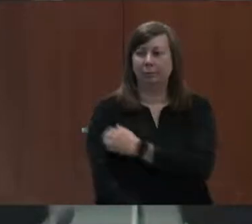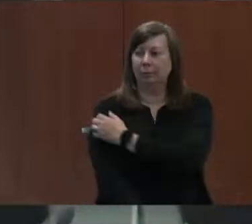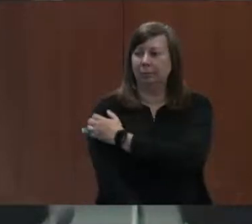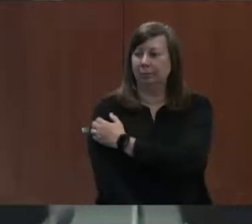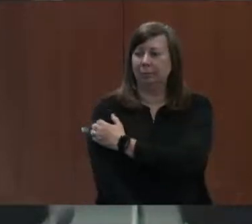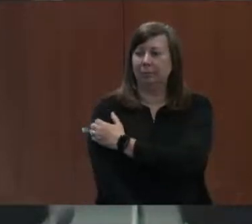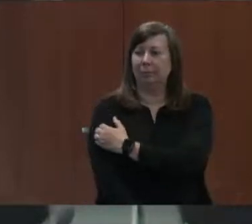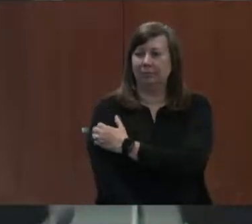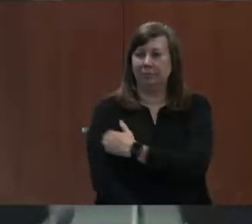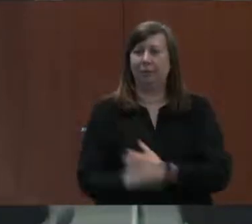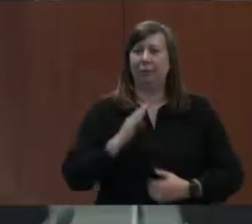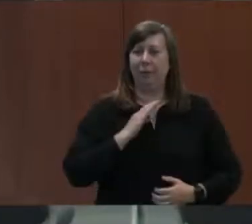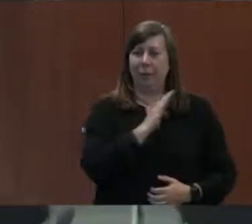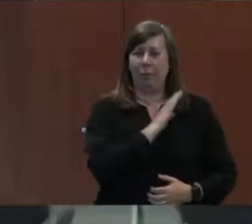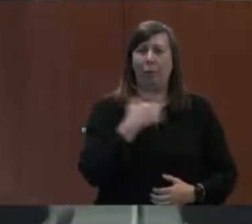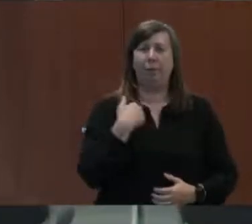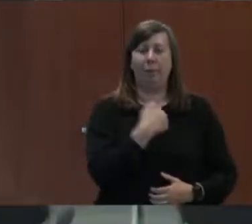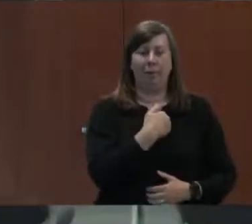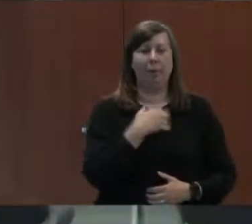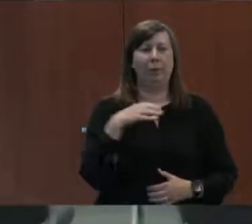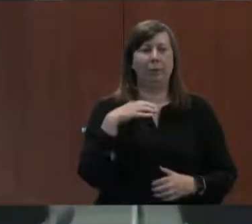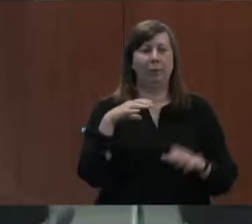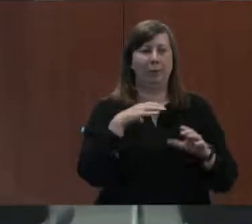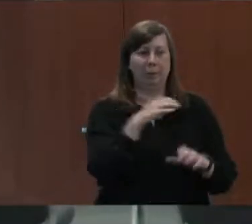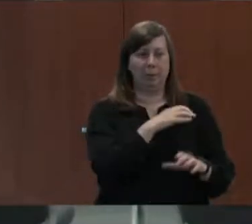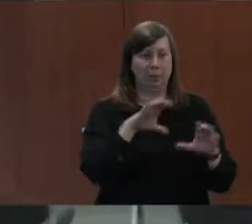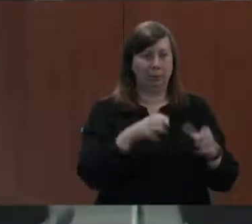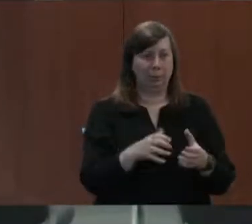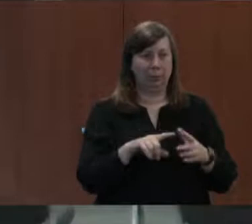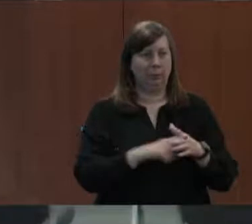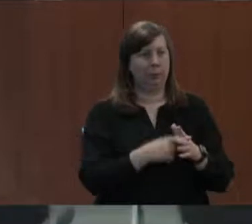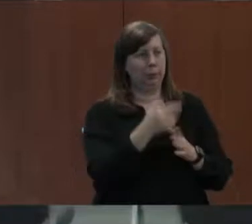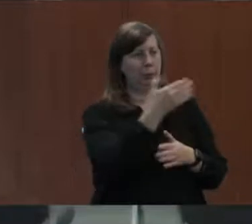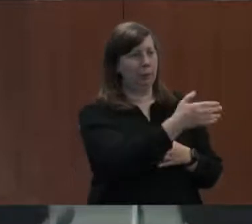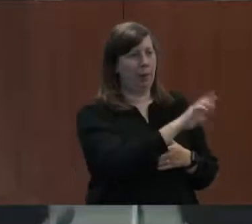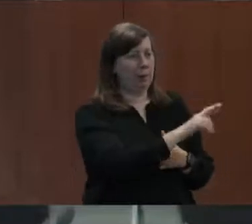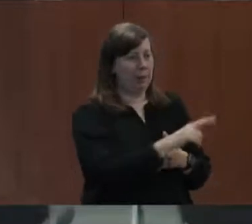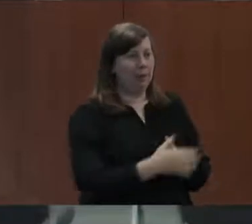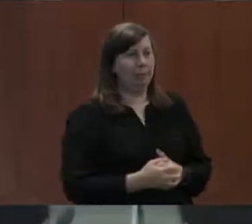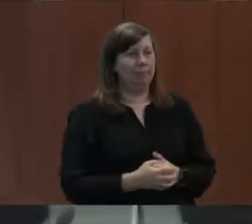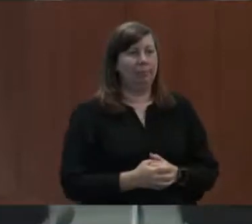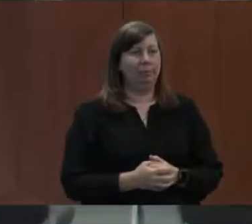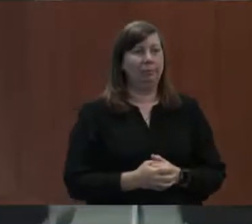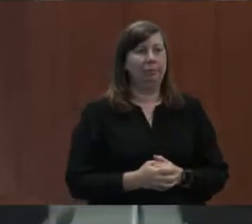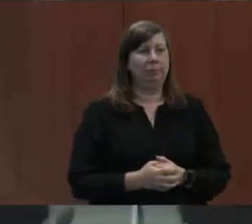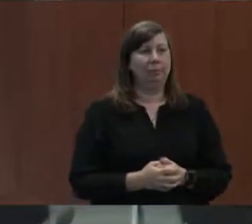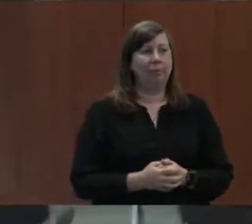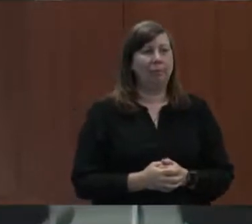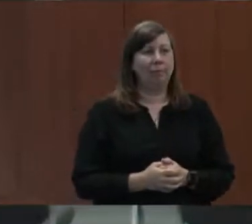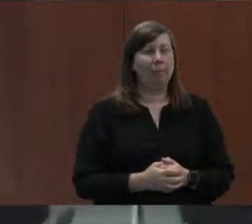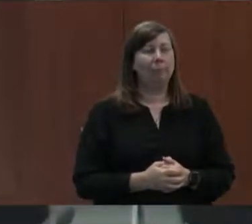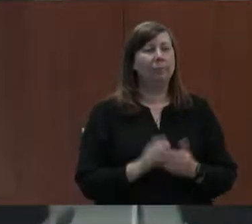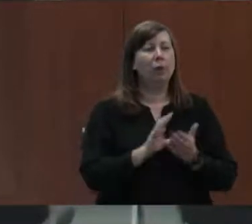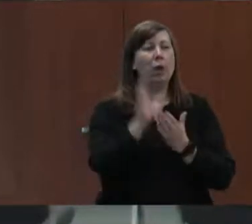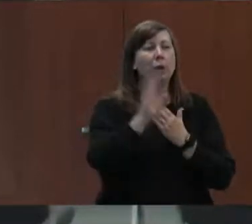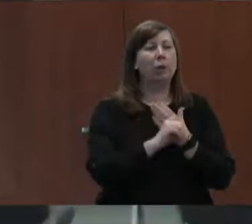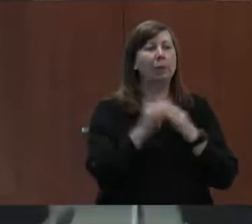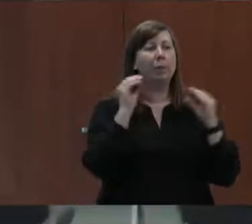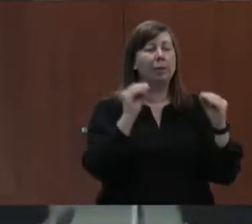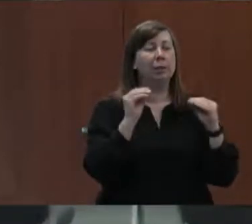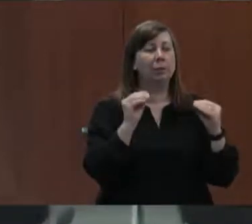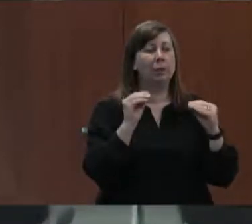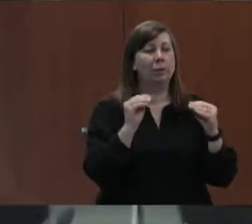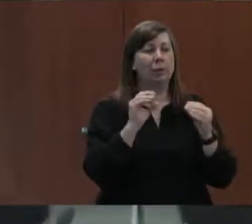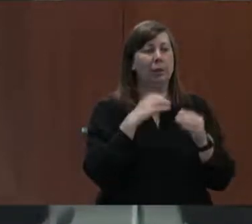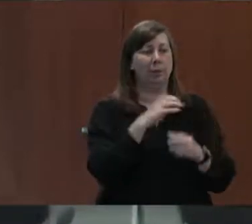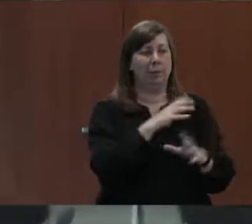All right. Board member committee reports. We'll start to my right. This Curriculum and Instruction